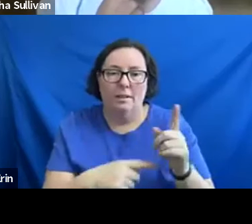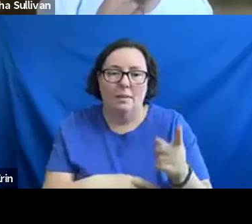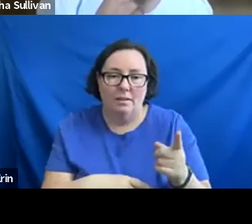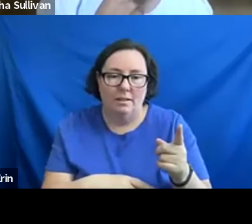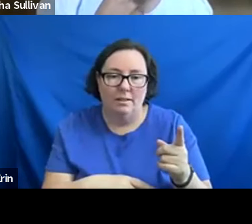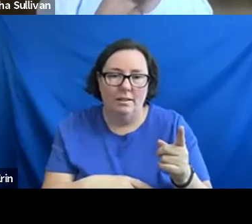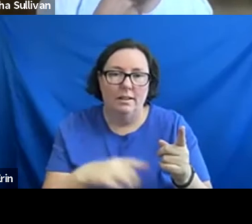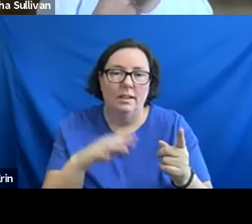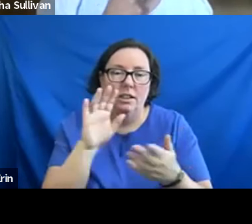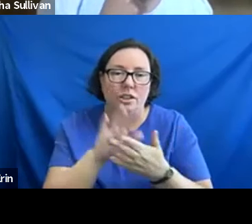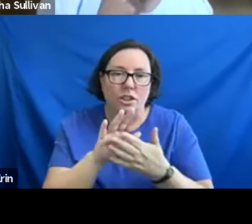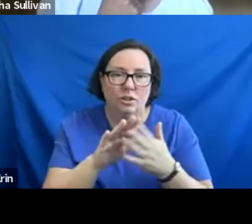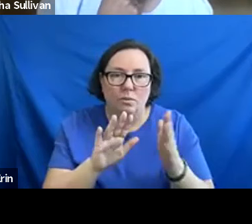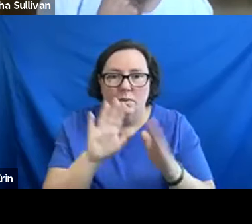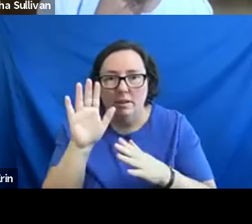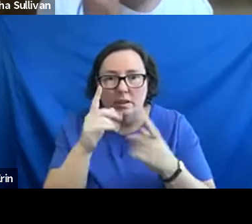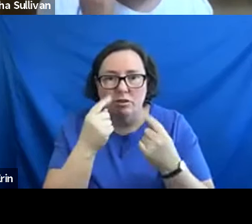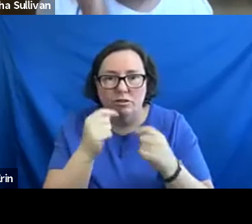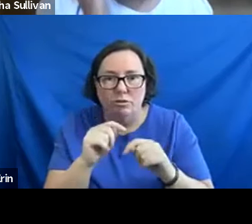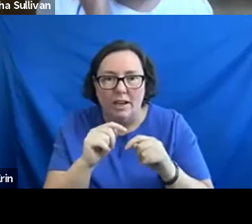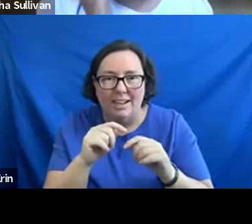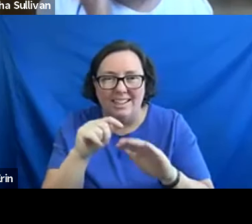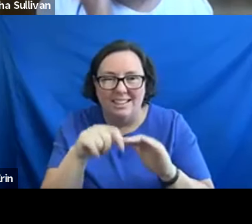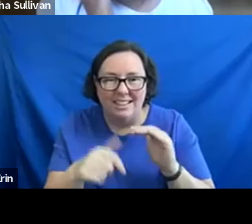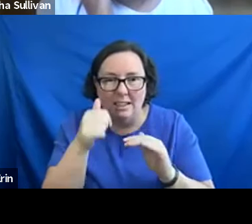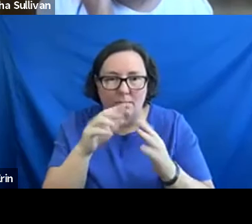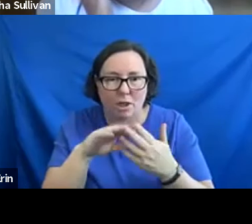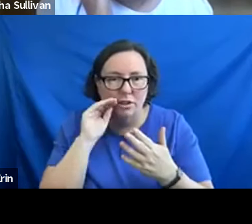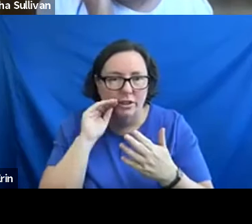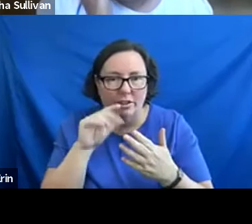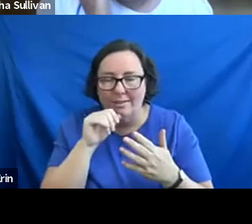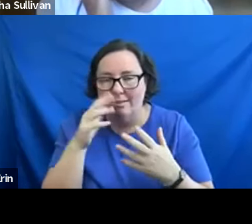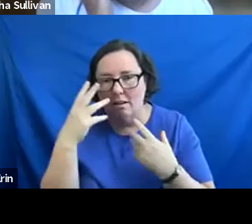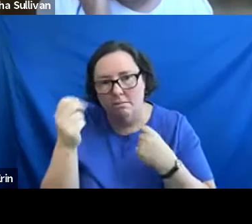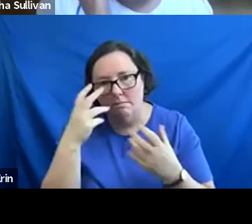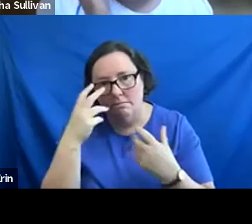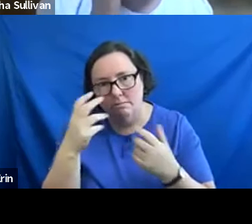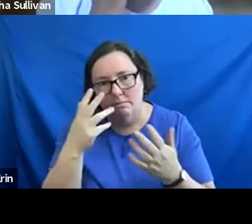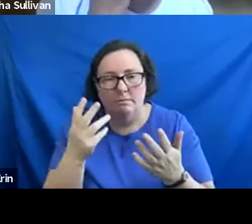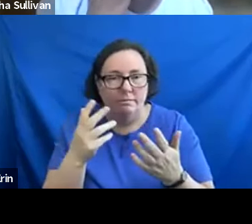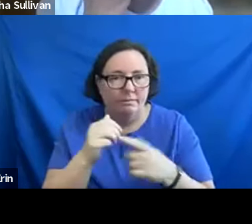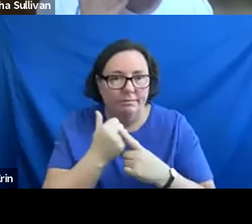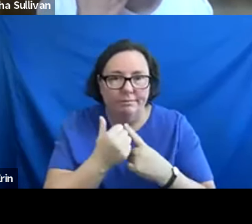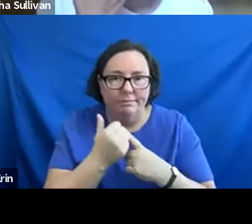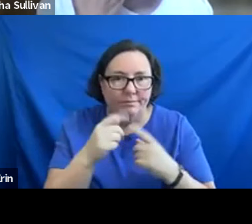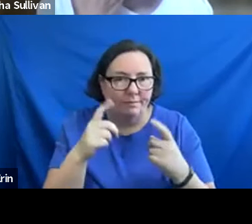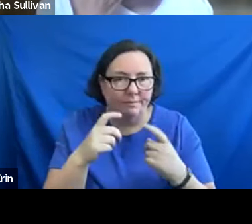a school trying to do deeper learning. And if you want a